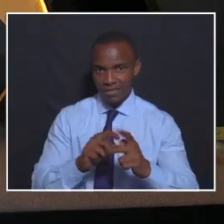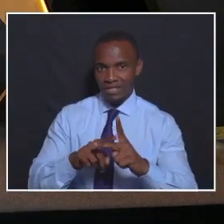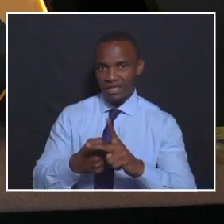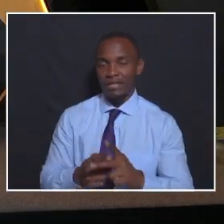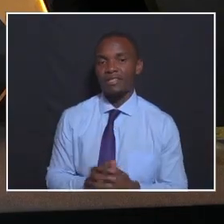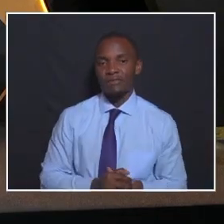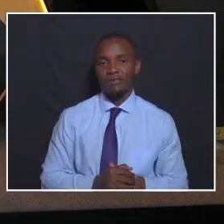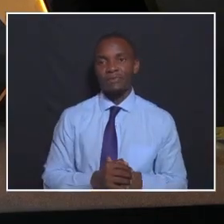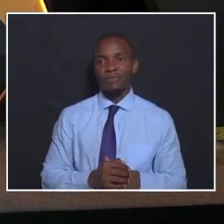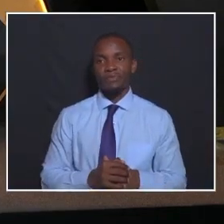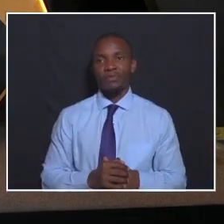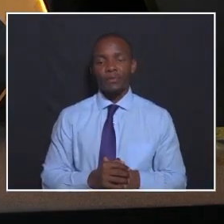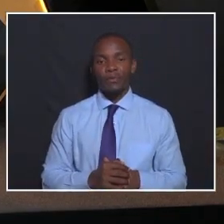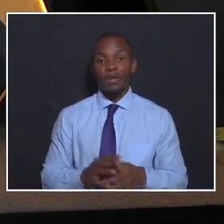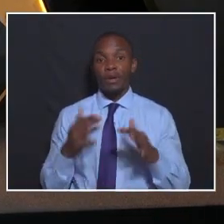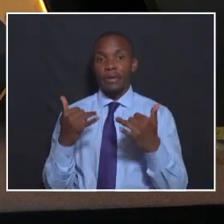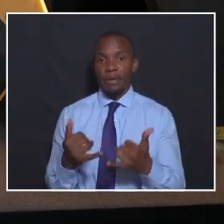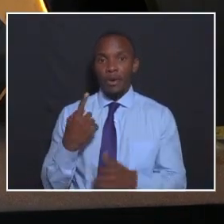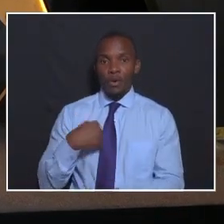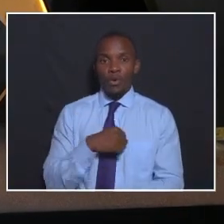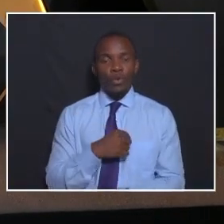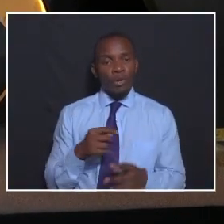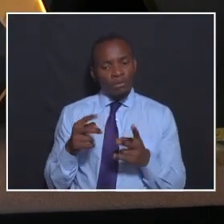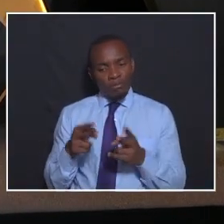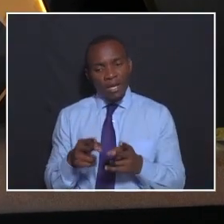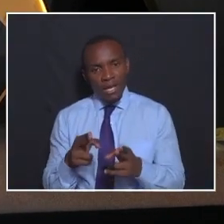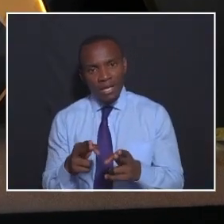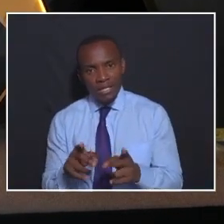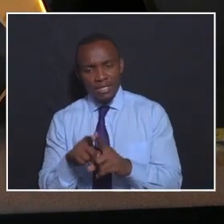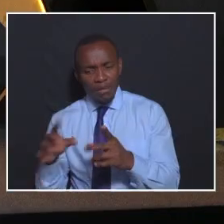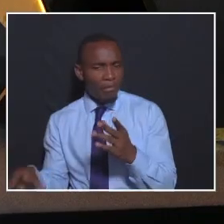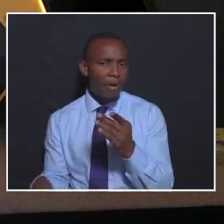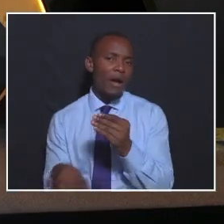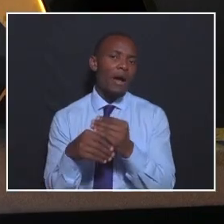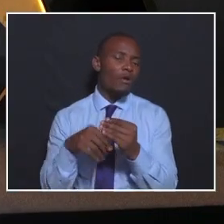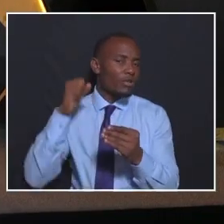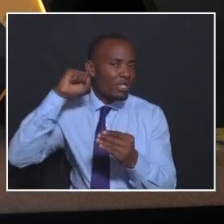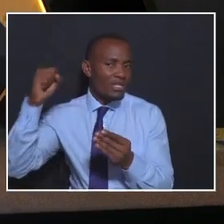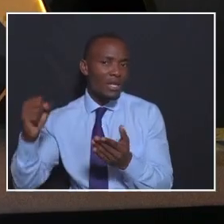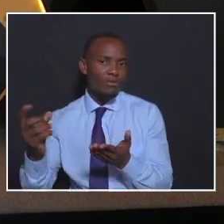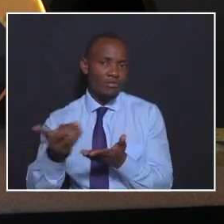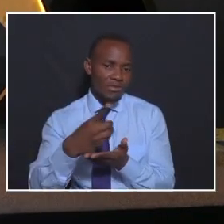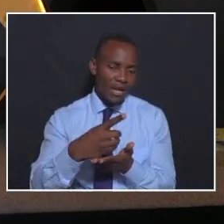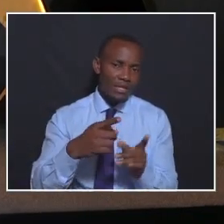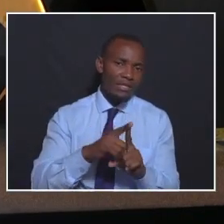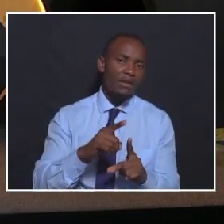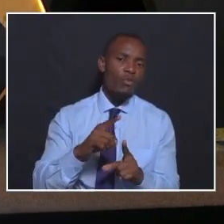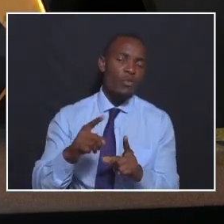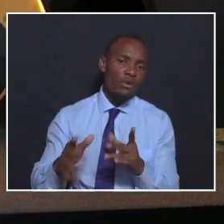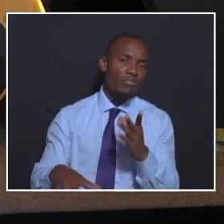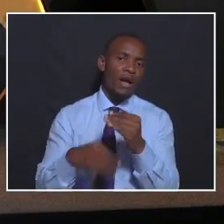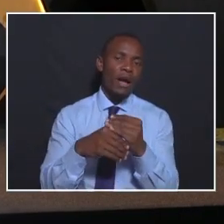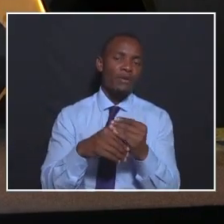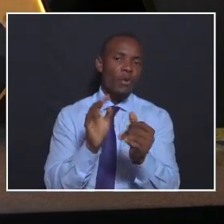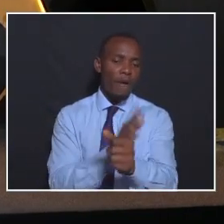Post-production. This is where we edit dialogue. We add sound design. We add Foley. We add music. And then we